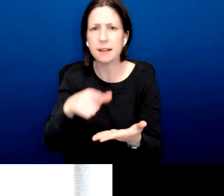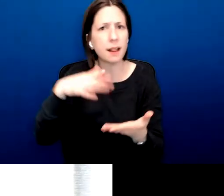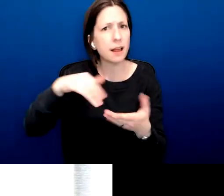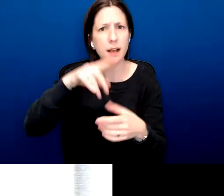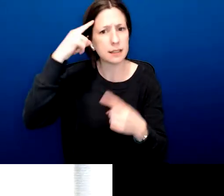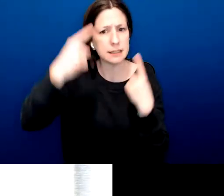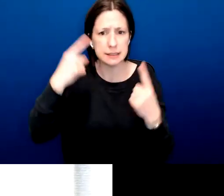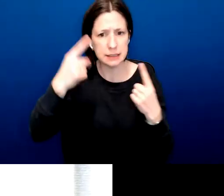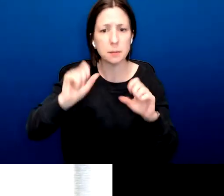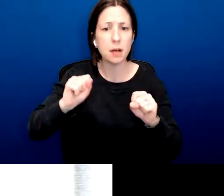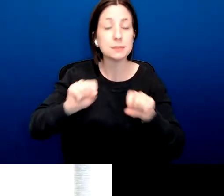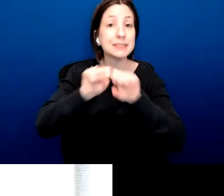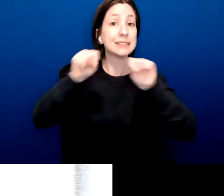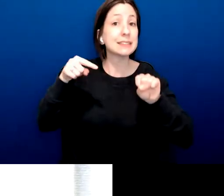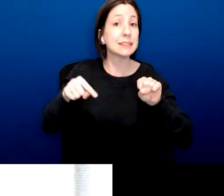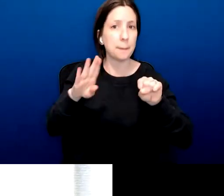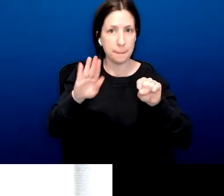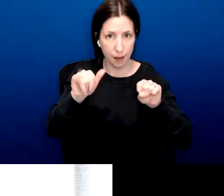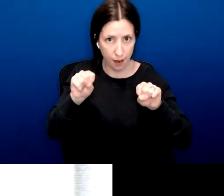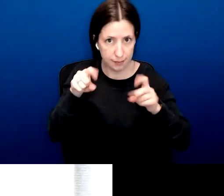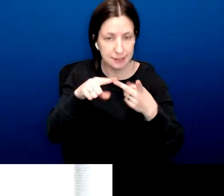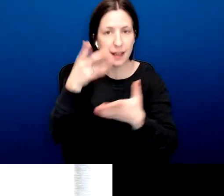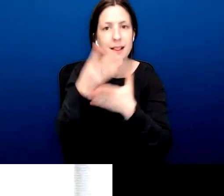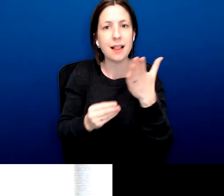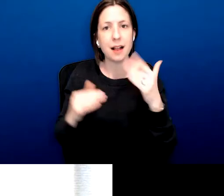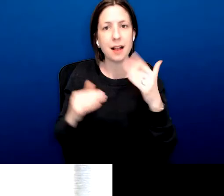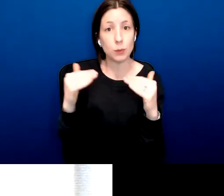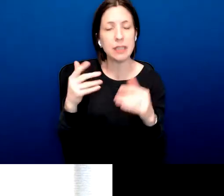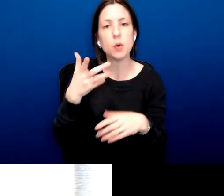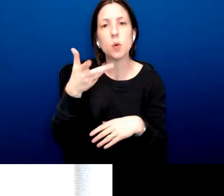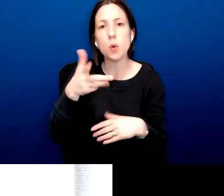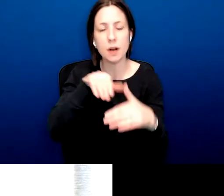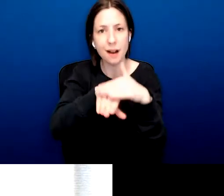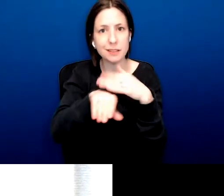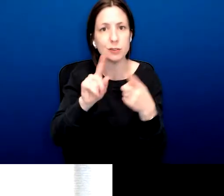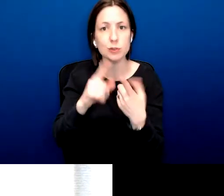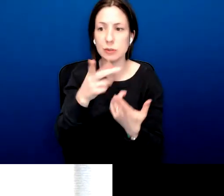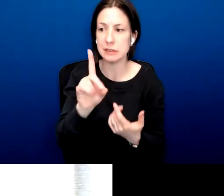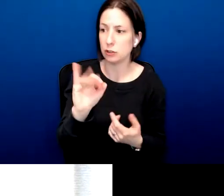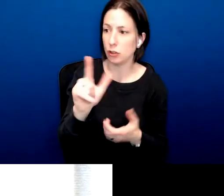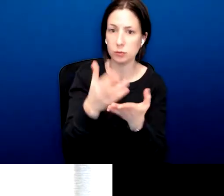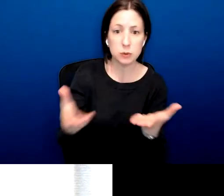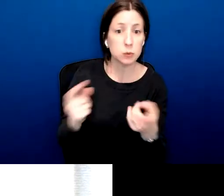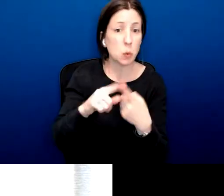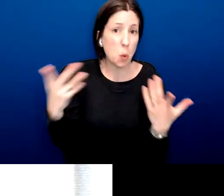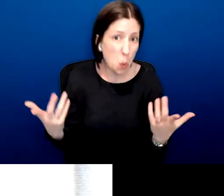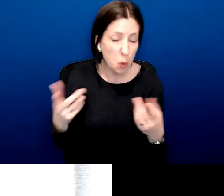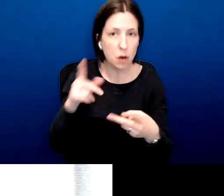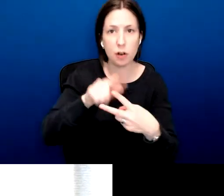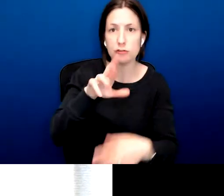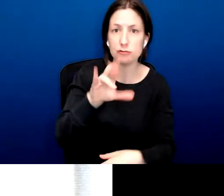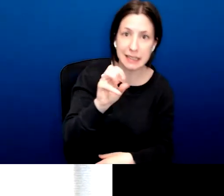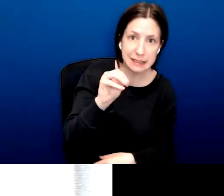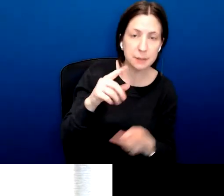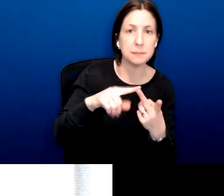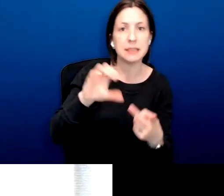potential system bias, lack of equity and access to digital resources, or more blatantly, racism, sexism, or other forms of oppression.